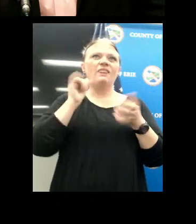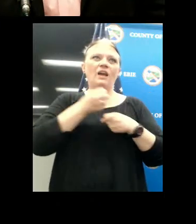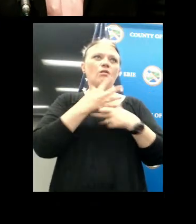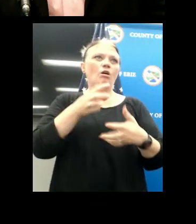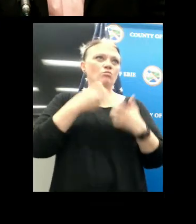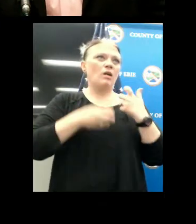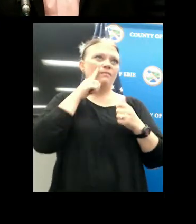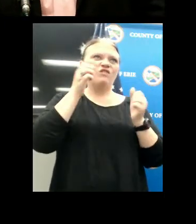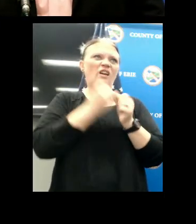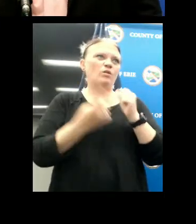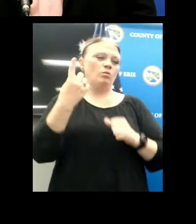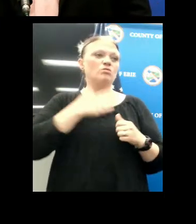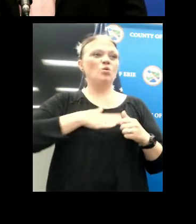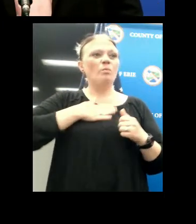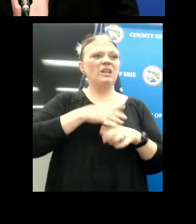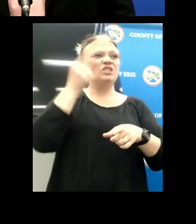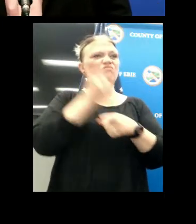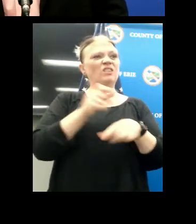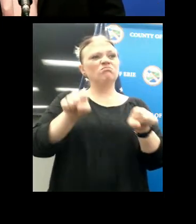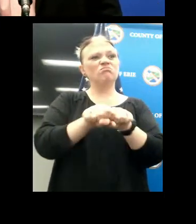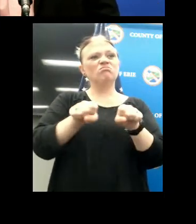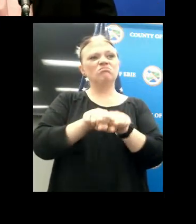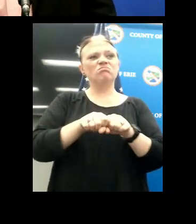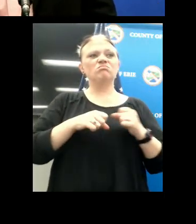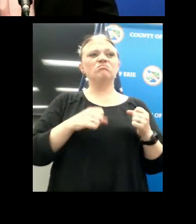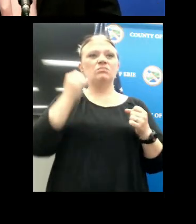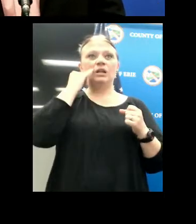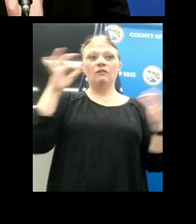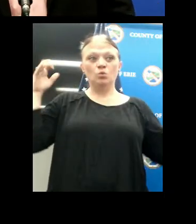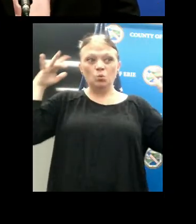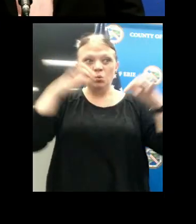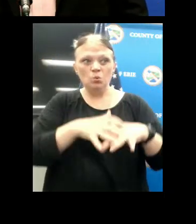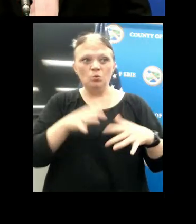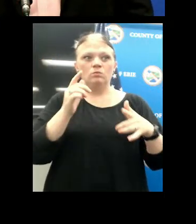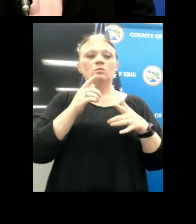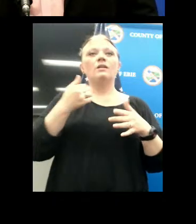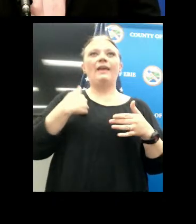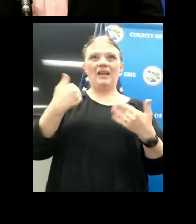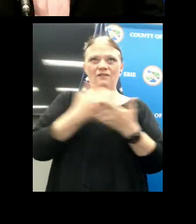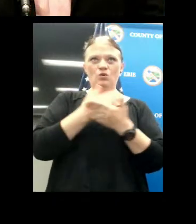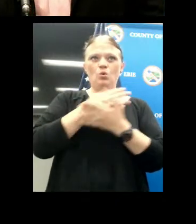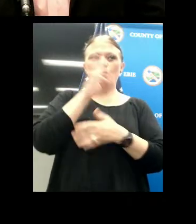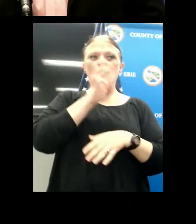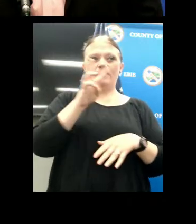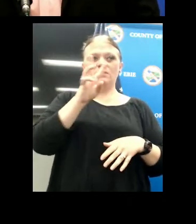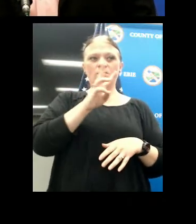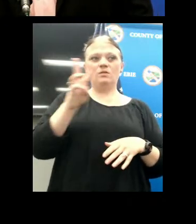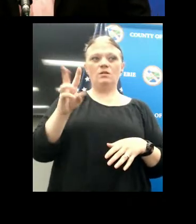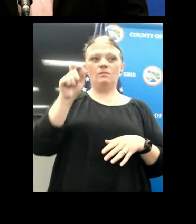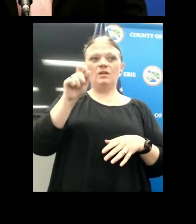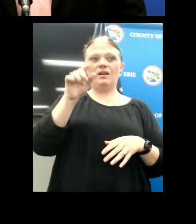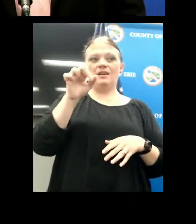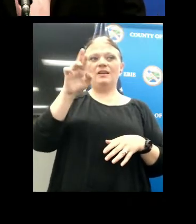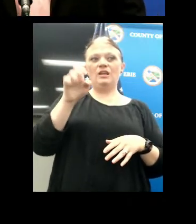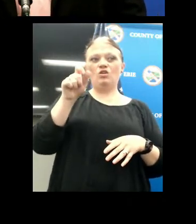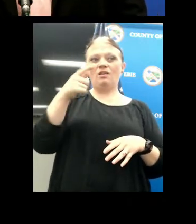problems for us all. So please wear the right footwear. And if overcrowded, we created a new website,